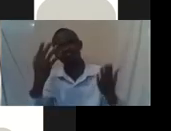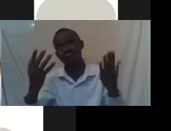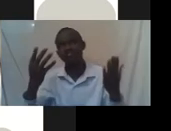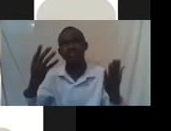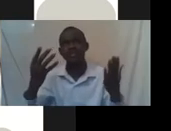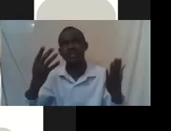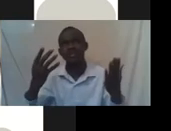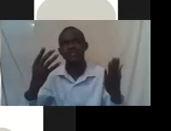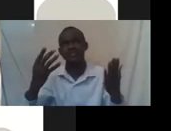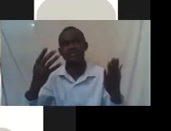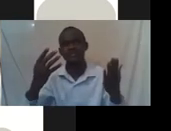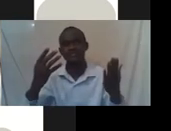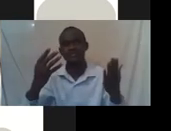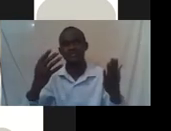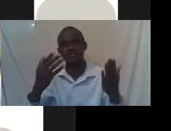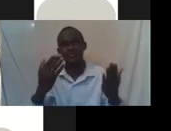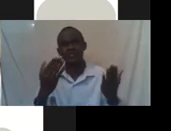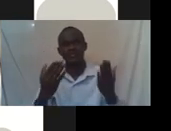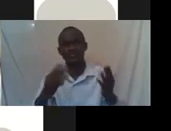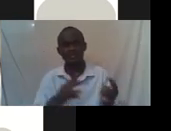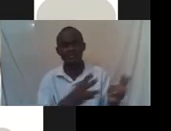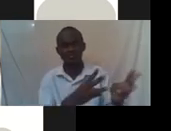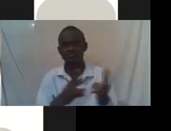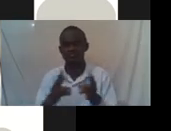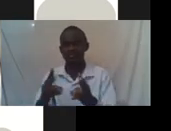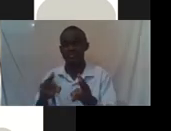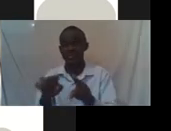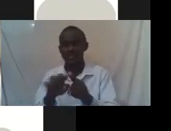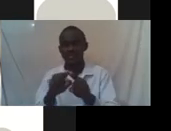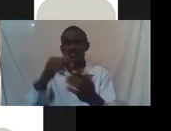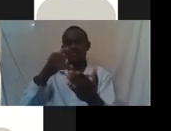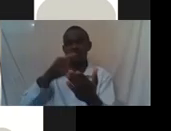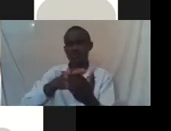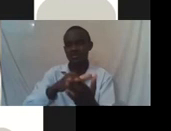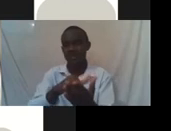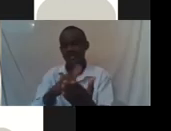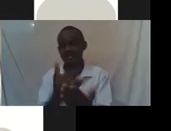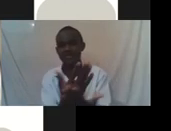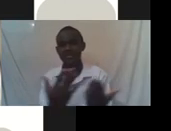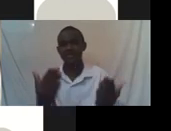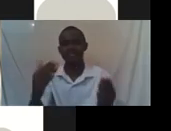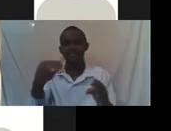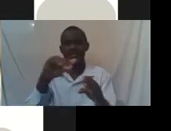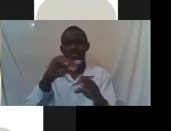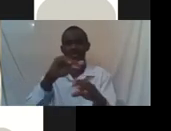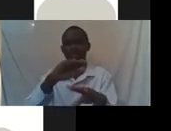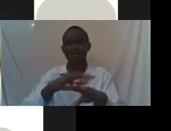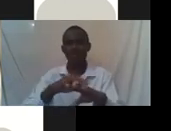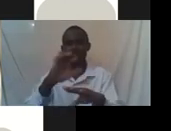maneuvered their way and imposed certain standards on the elites,